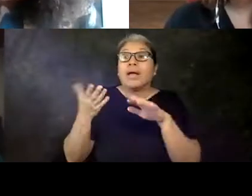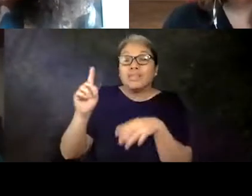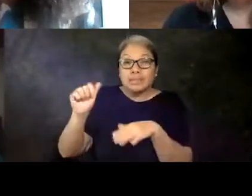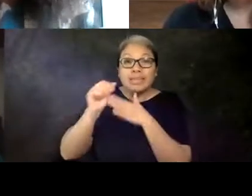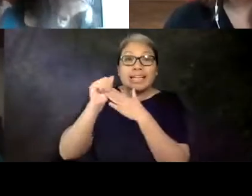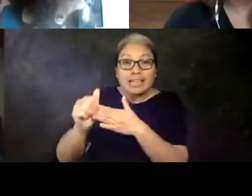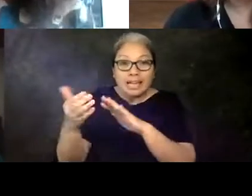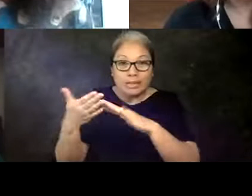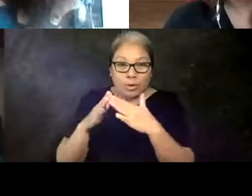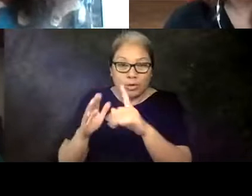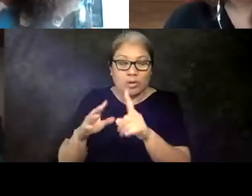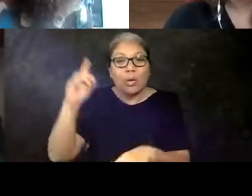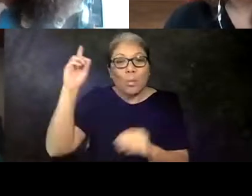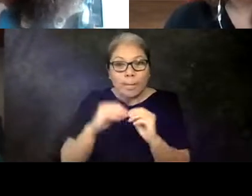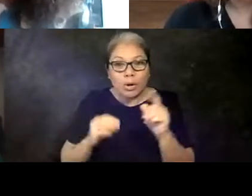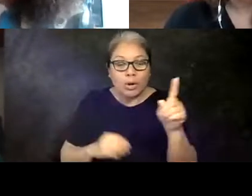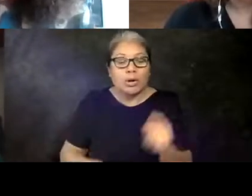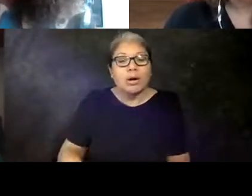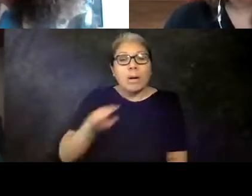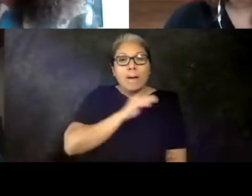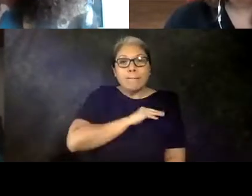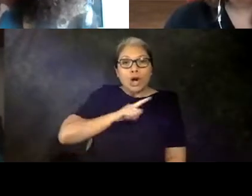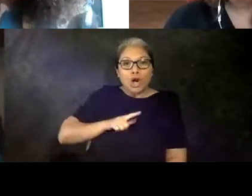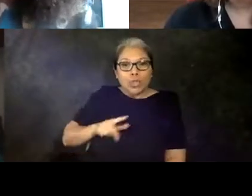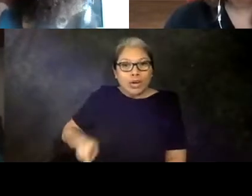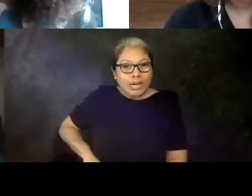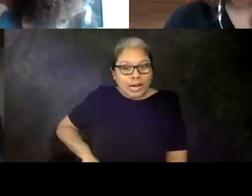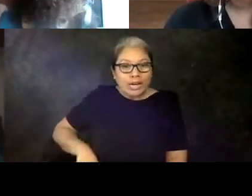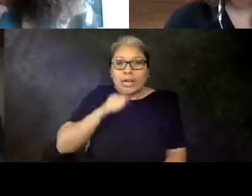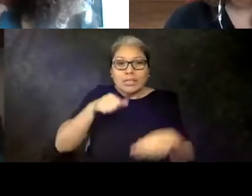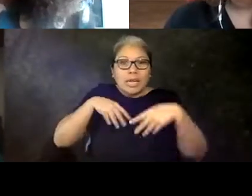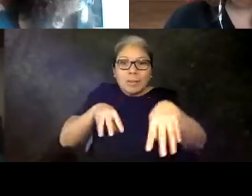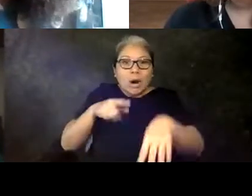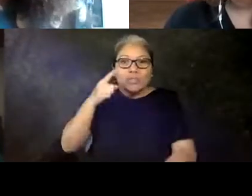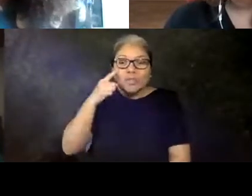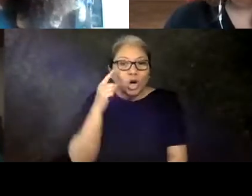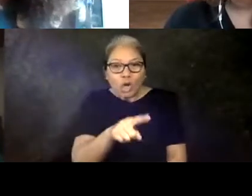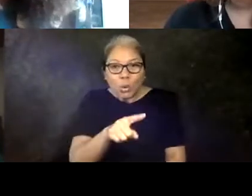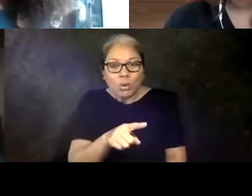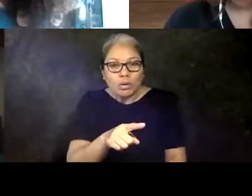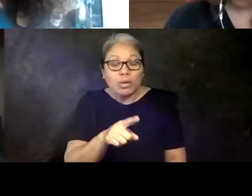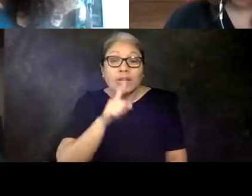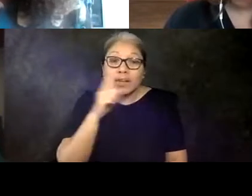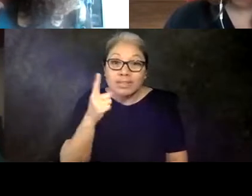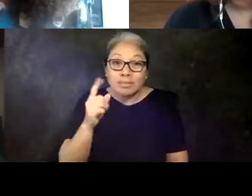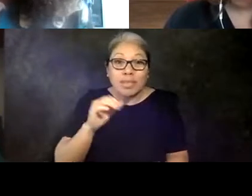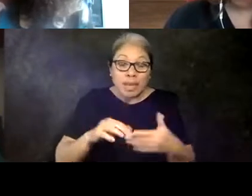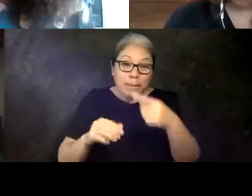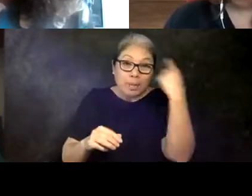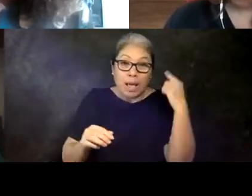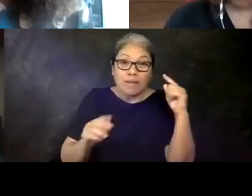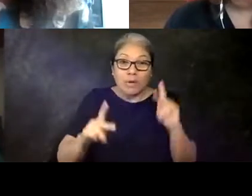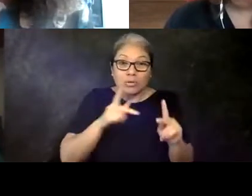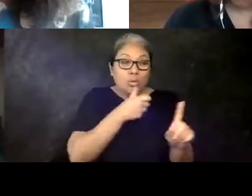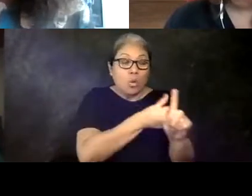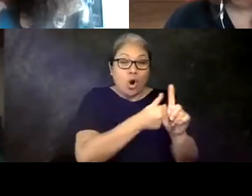one. Martin Luther King didn't march for you is something that Black folks who are